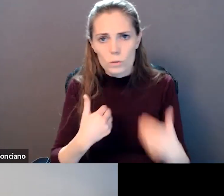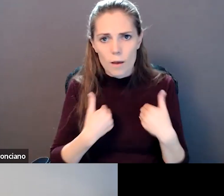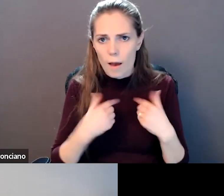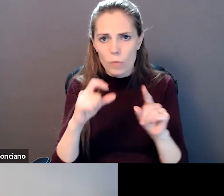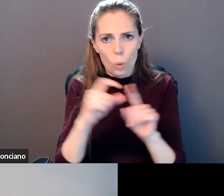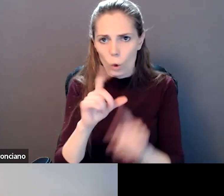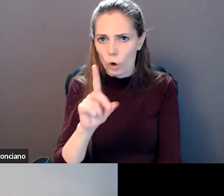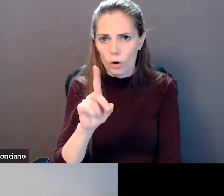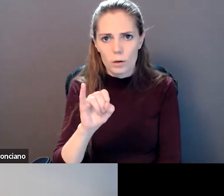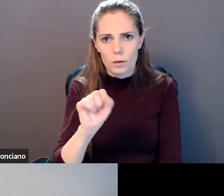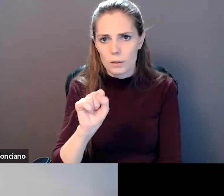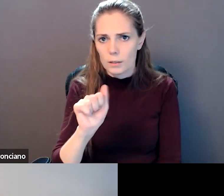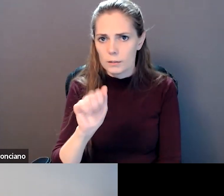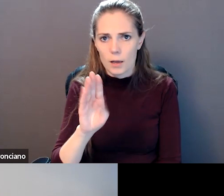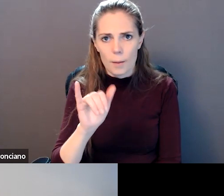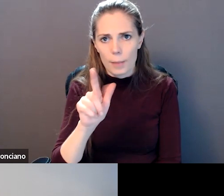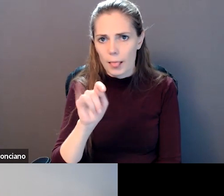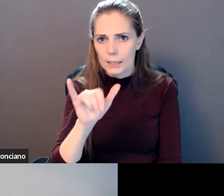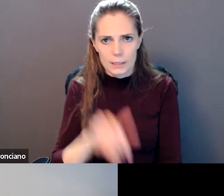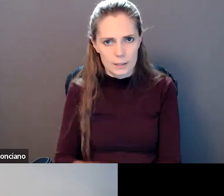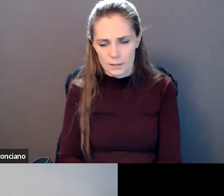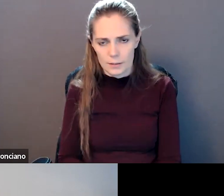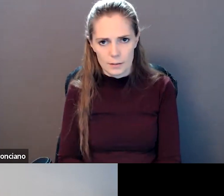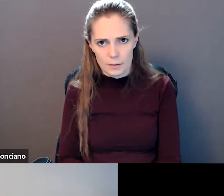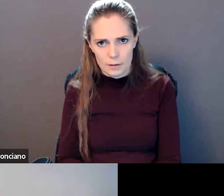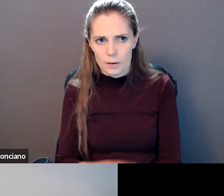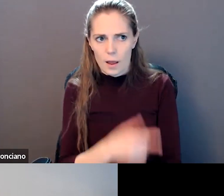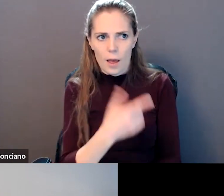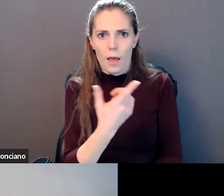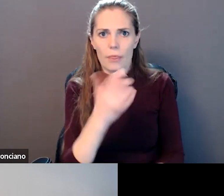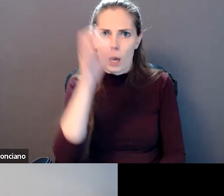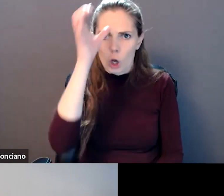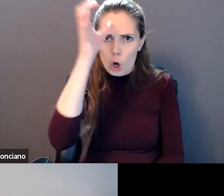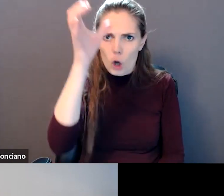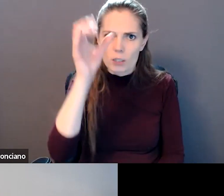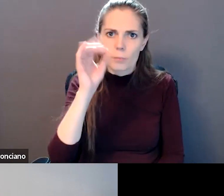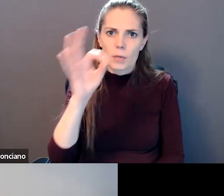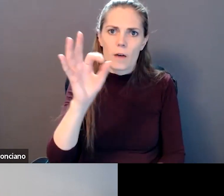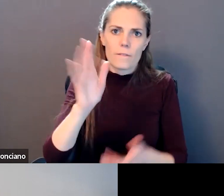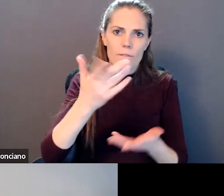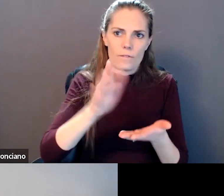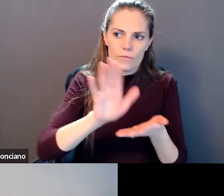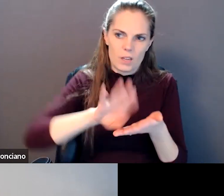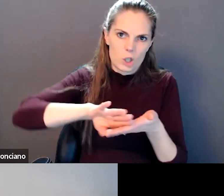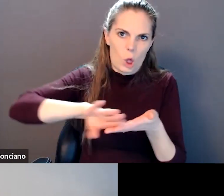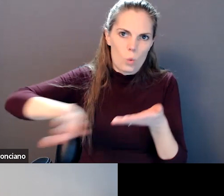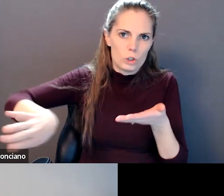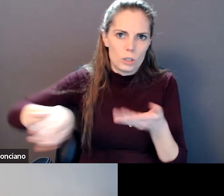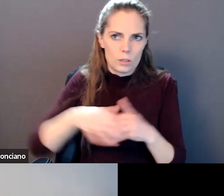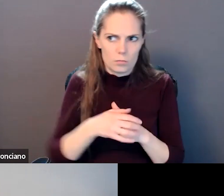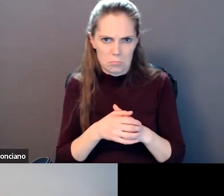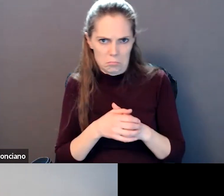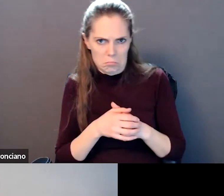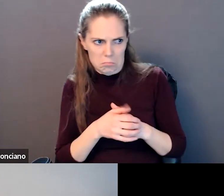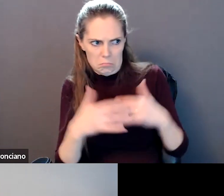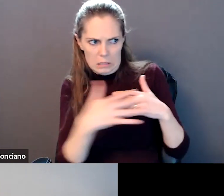If someone is not working or feeling good about what's going on for them,